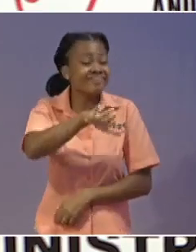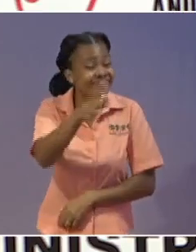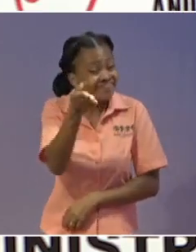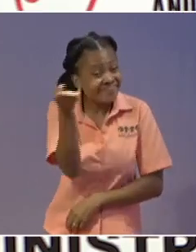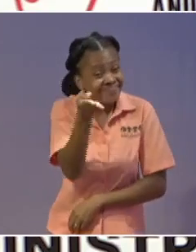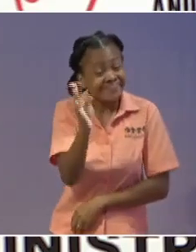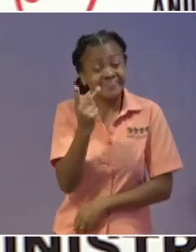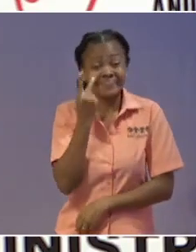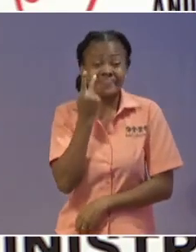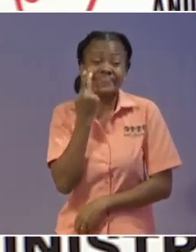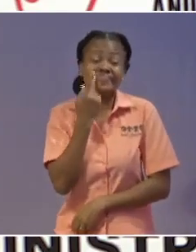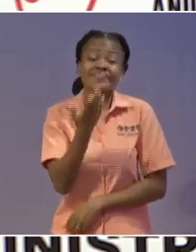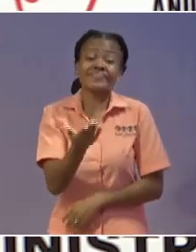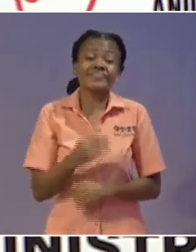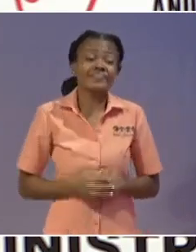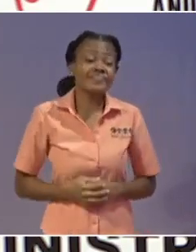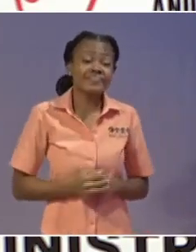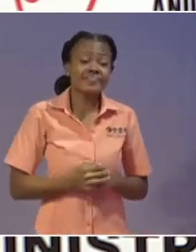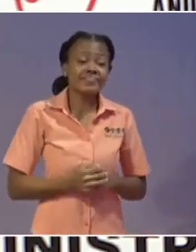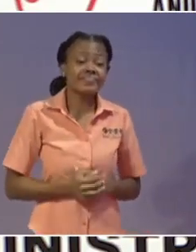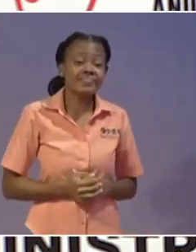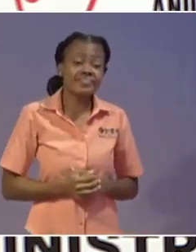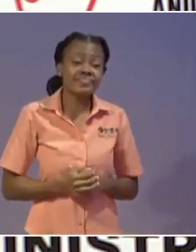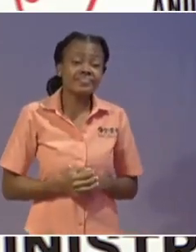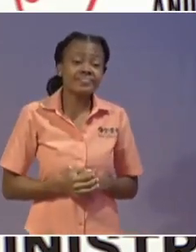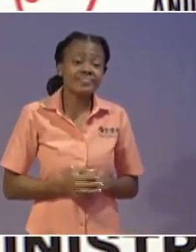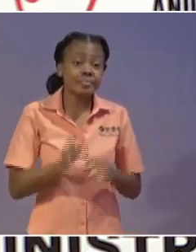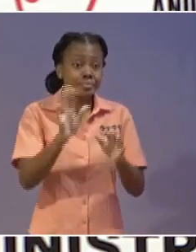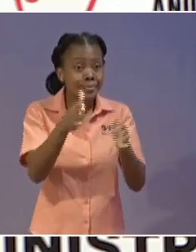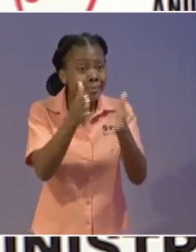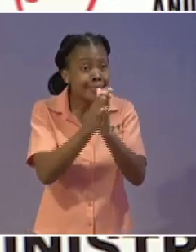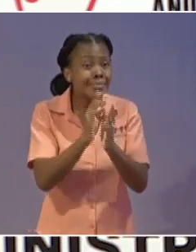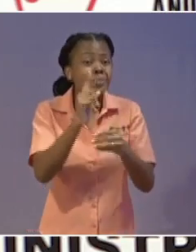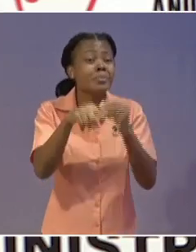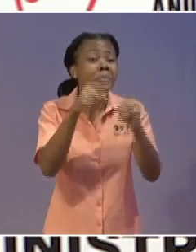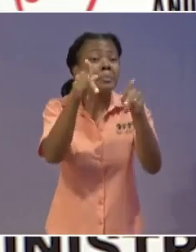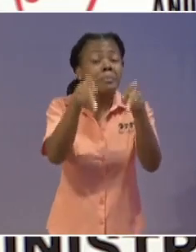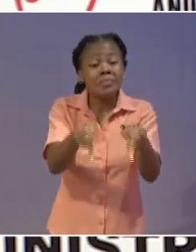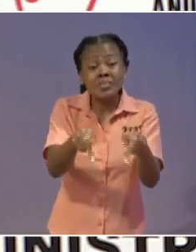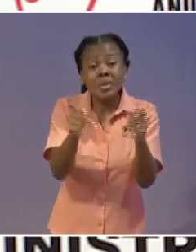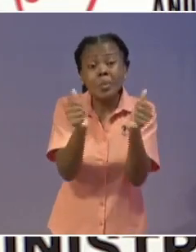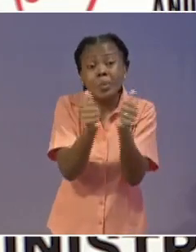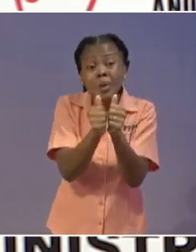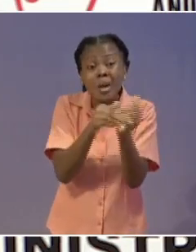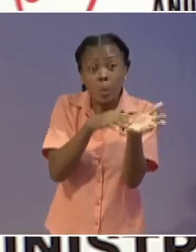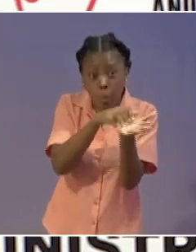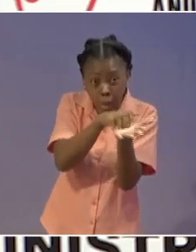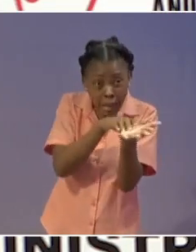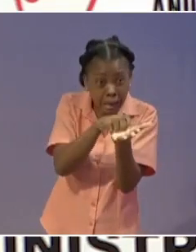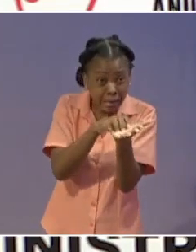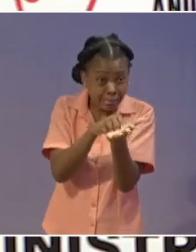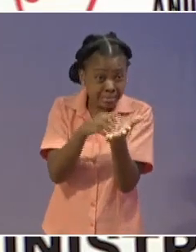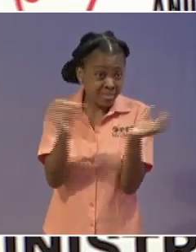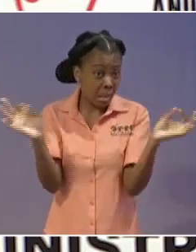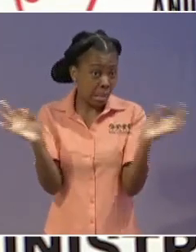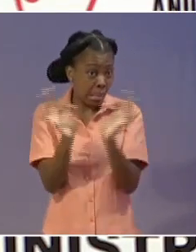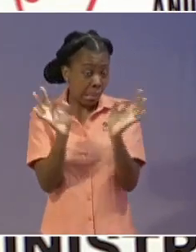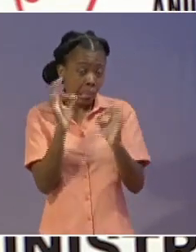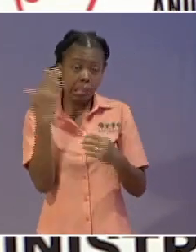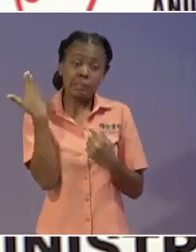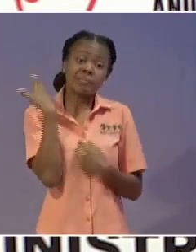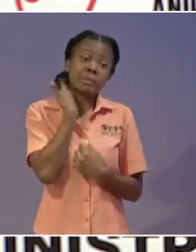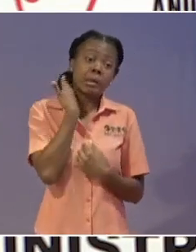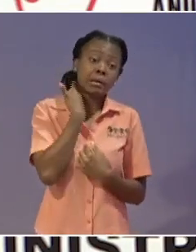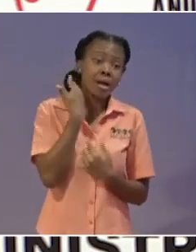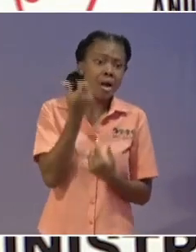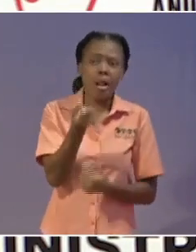about people with mild disease generally, we do symptomatic care at home. So you're looking at Panadol, you stay rehydrated as best